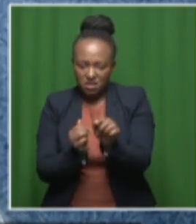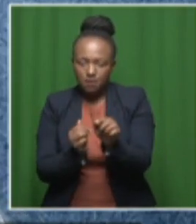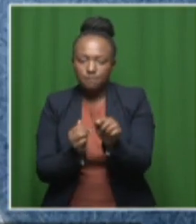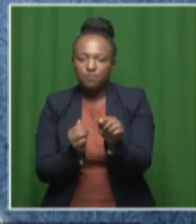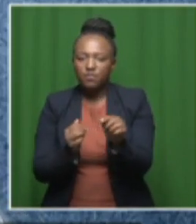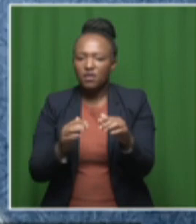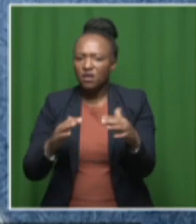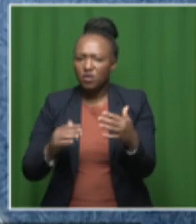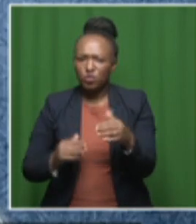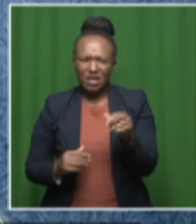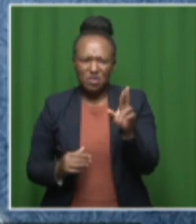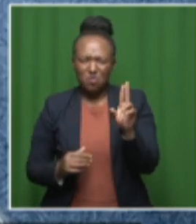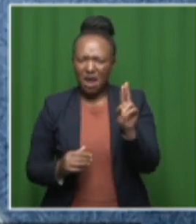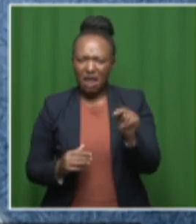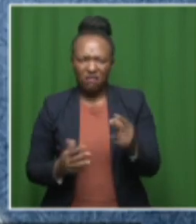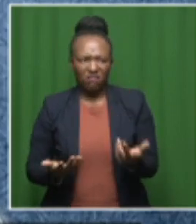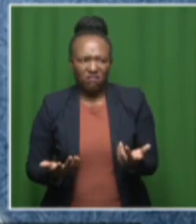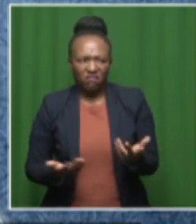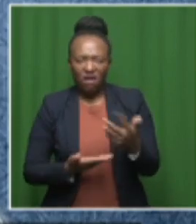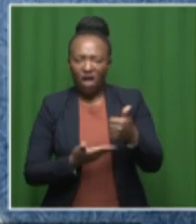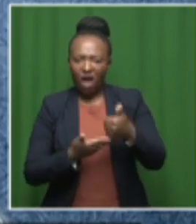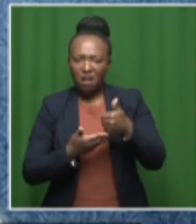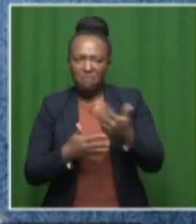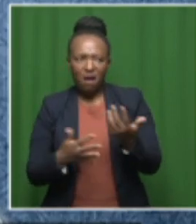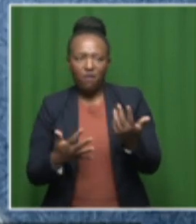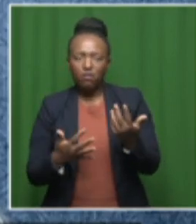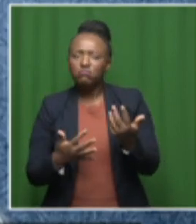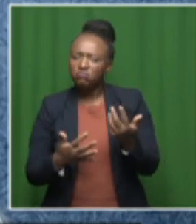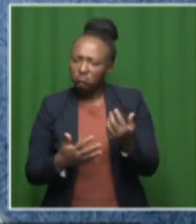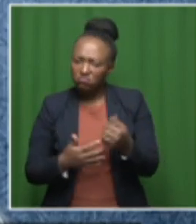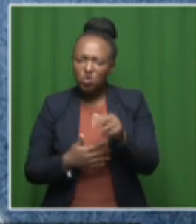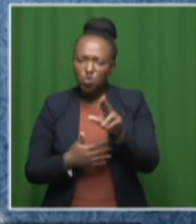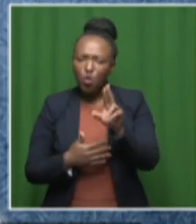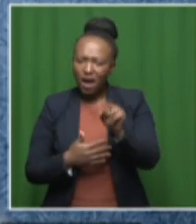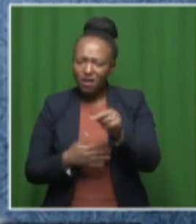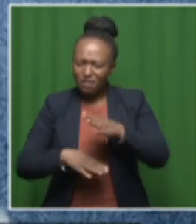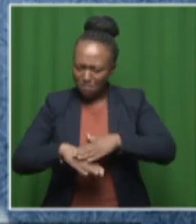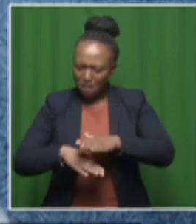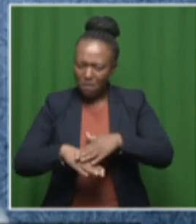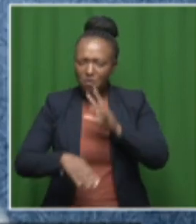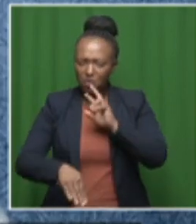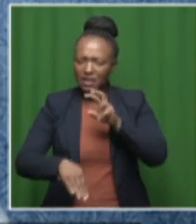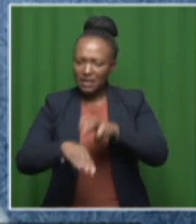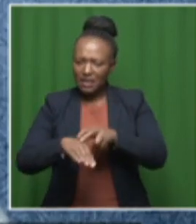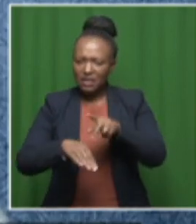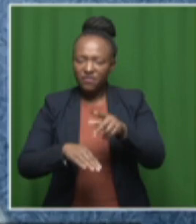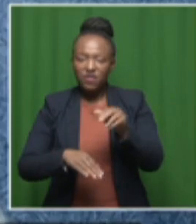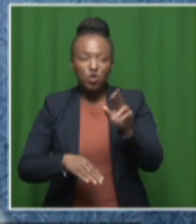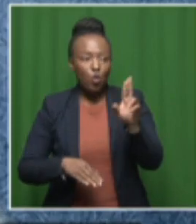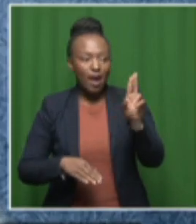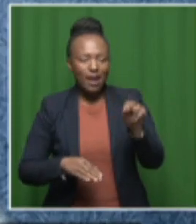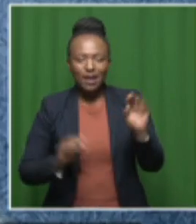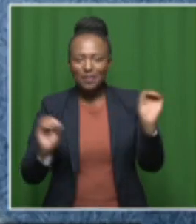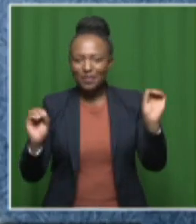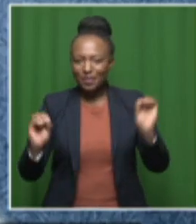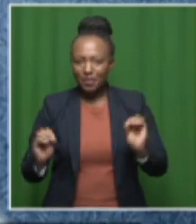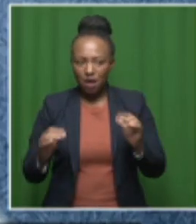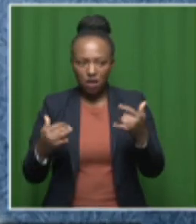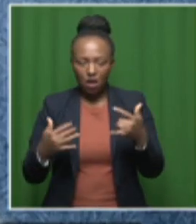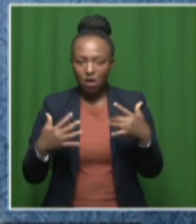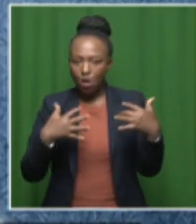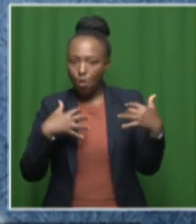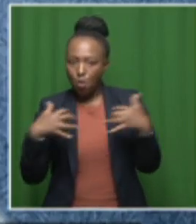how relevant the UN is, the UN remains, as I indicated, as relevant as ever. If there wasn't a United Nations, with the conflicts,